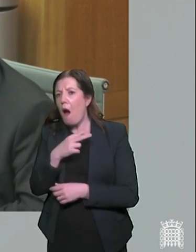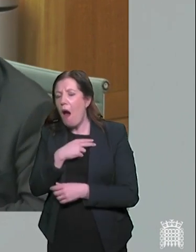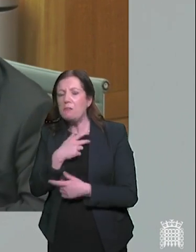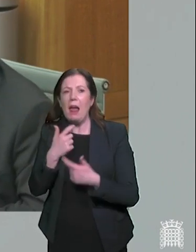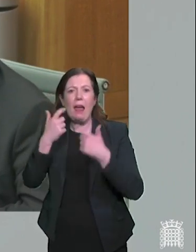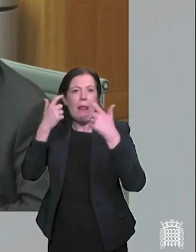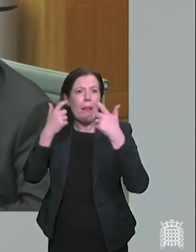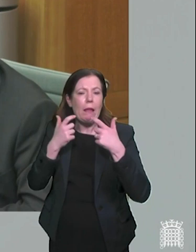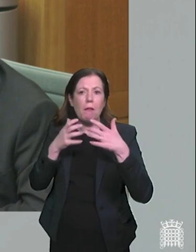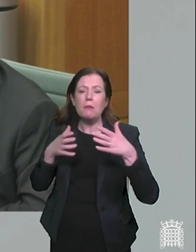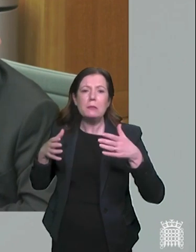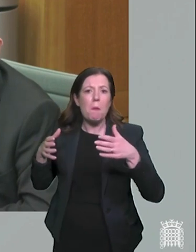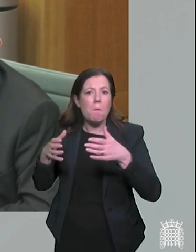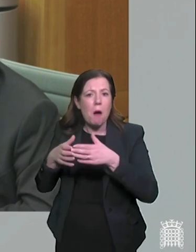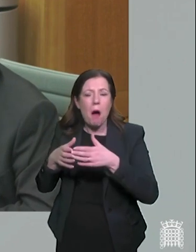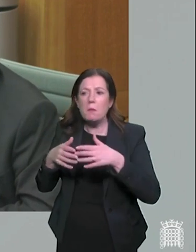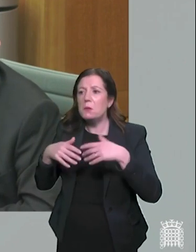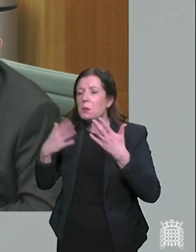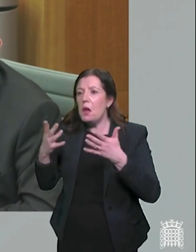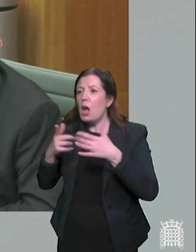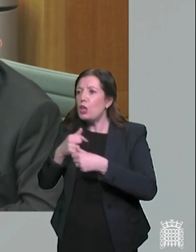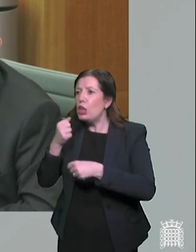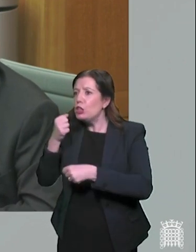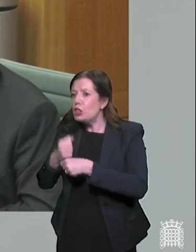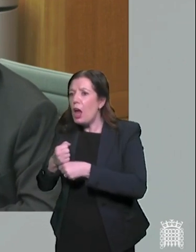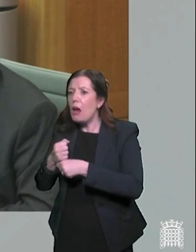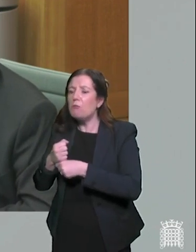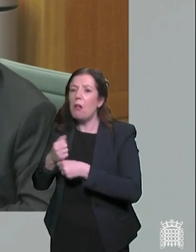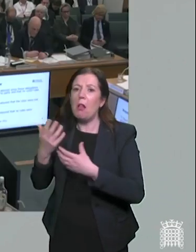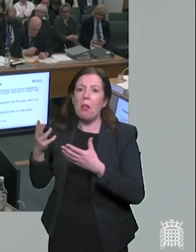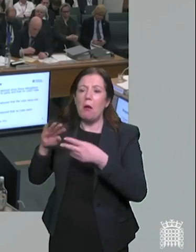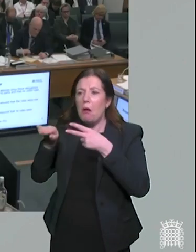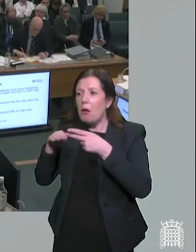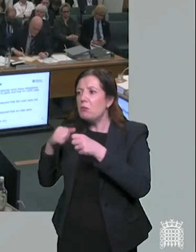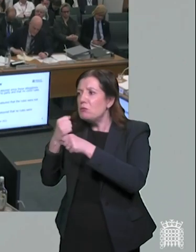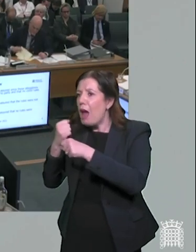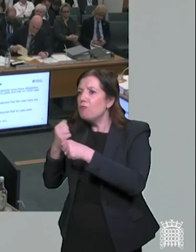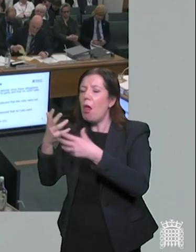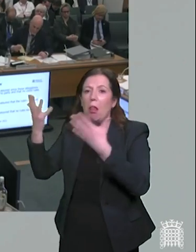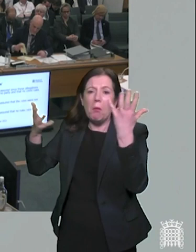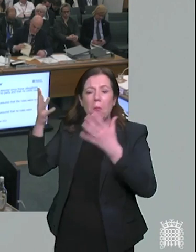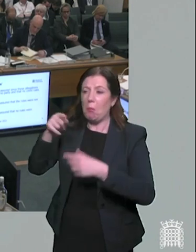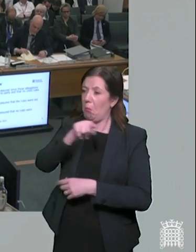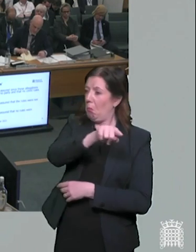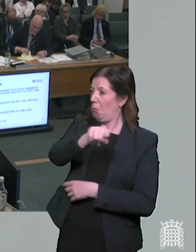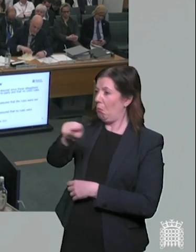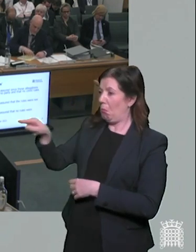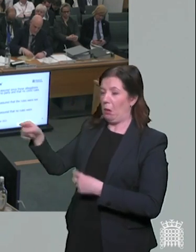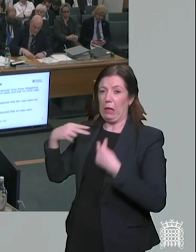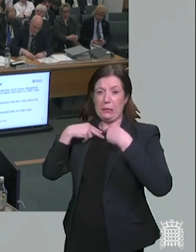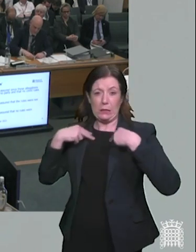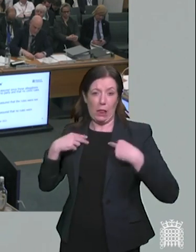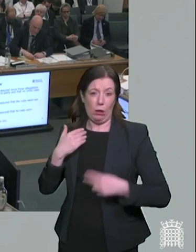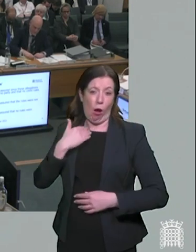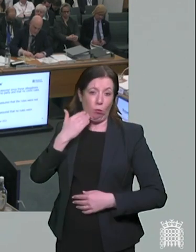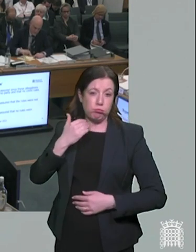legal department, such as the Attorney General, Solicitor General, or any one of the hundreds of solicitors